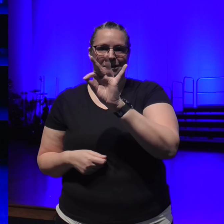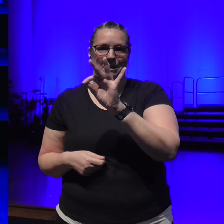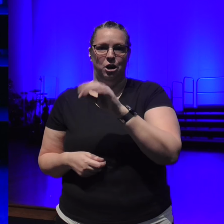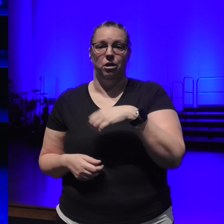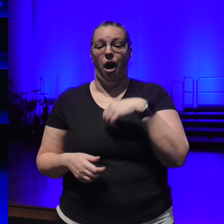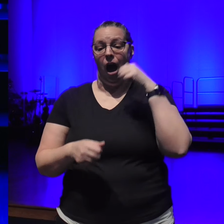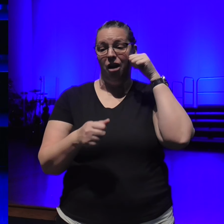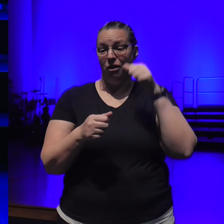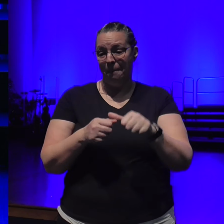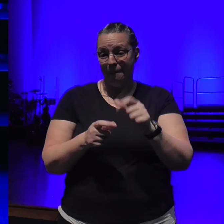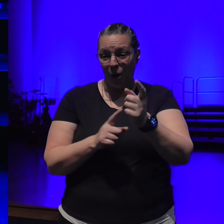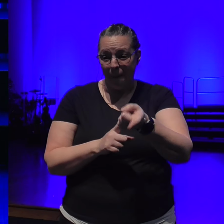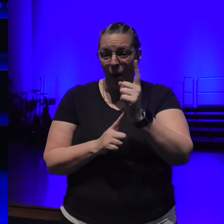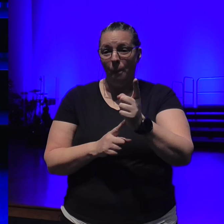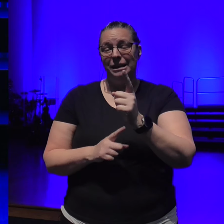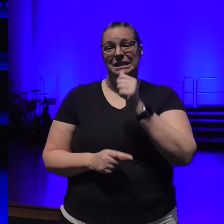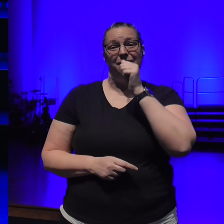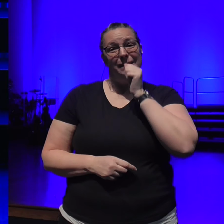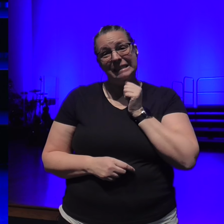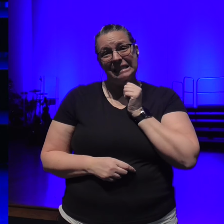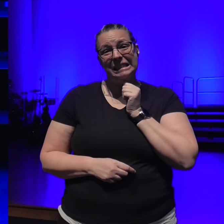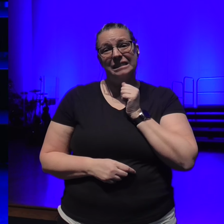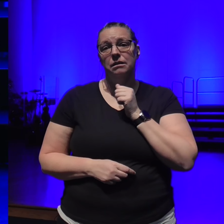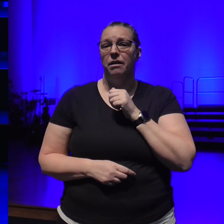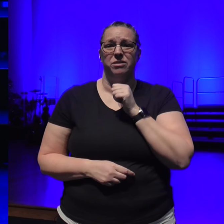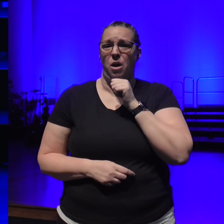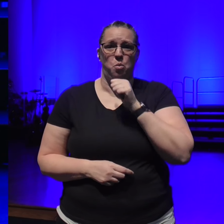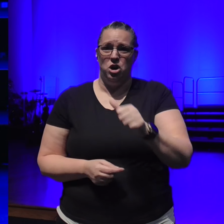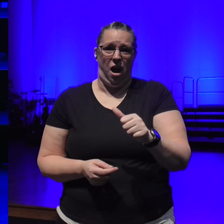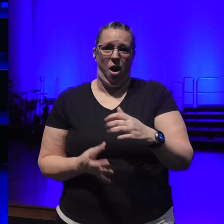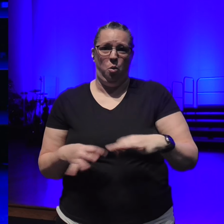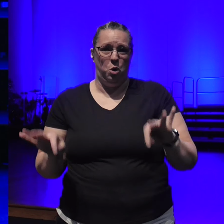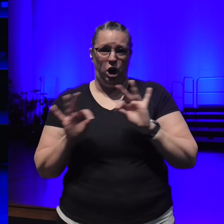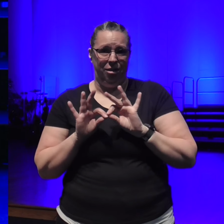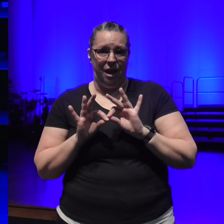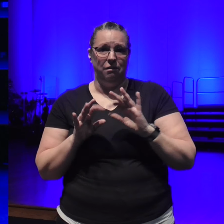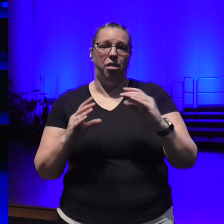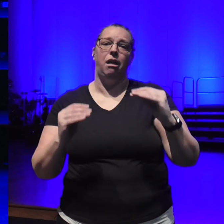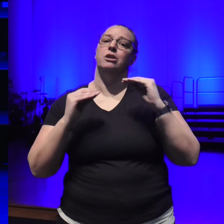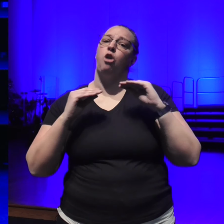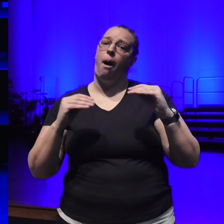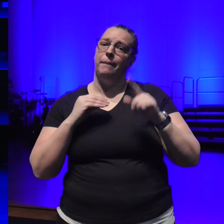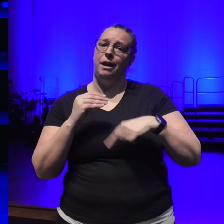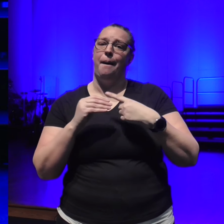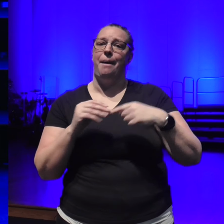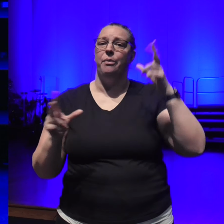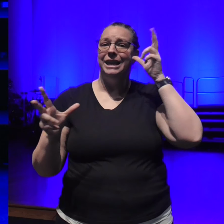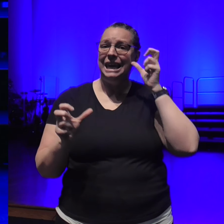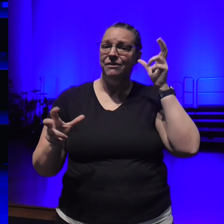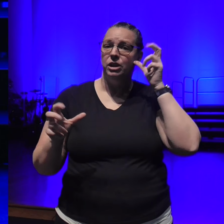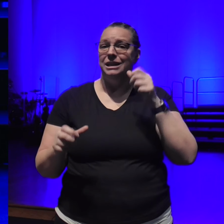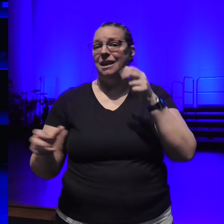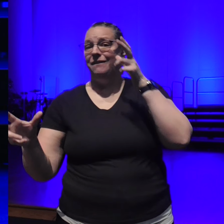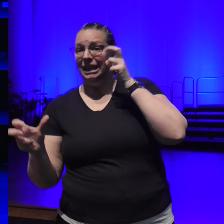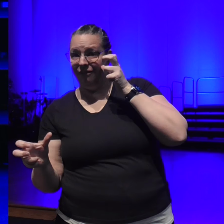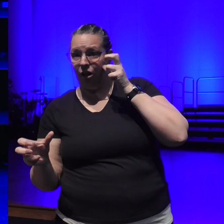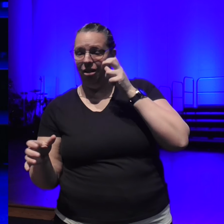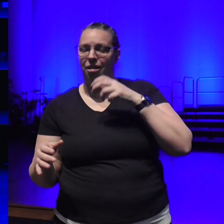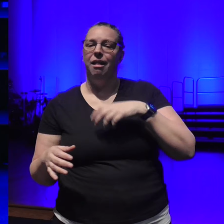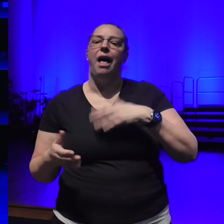the moments of distress that proved to be groundless, and those that taught me profoundly about the evilness of evil and the goodness of